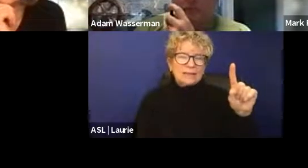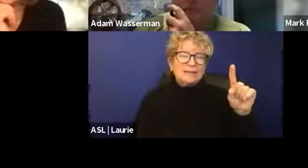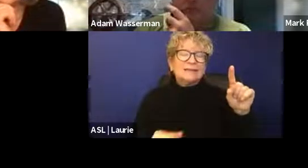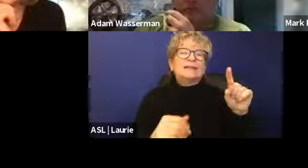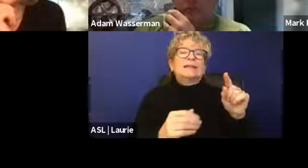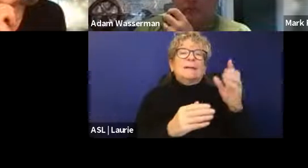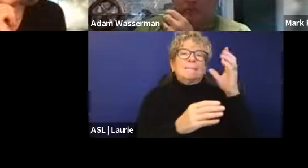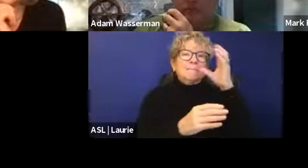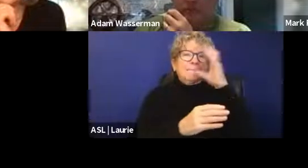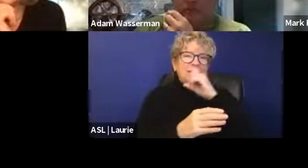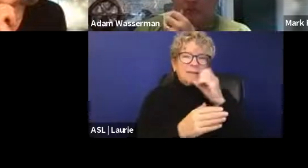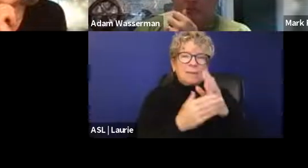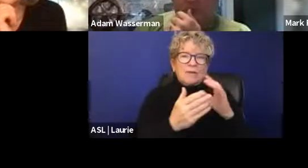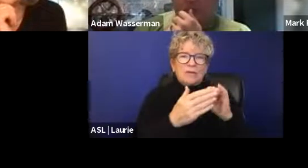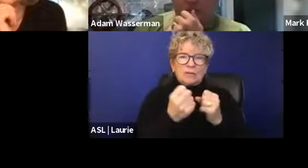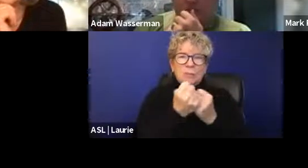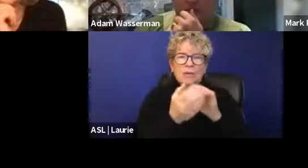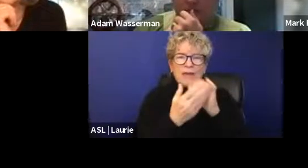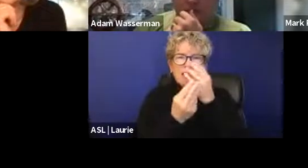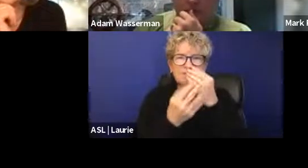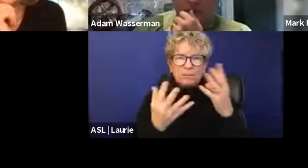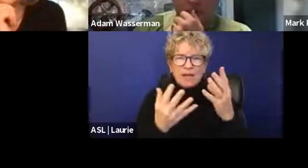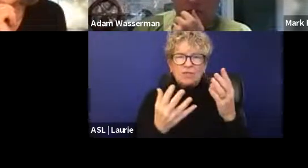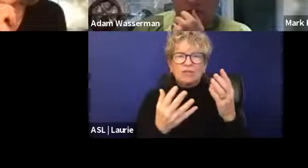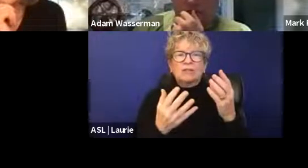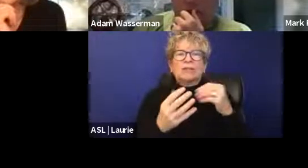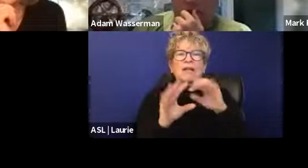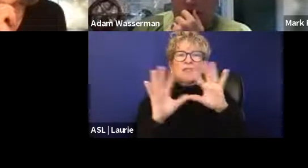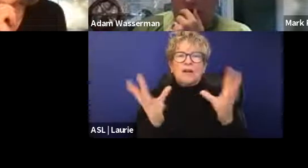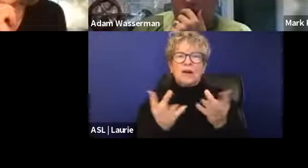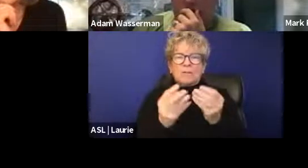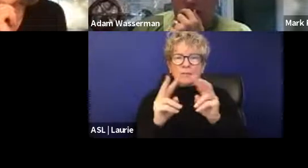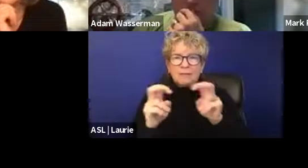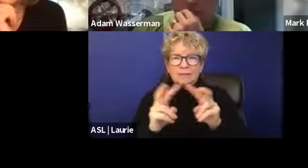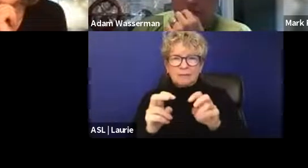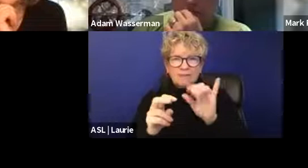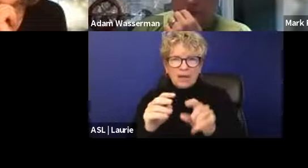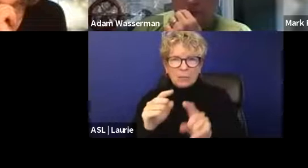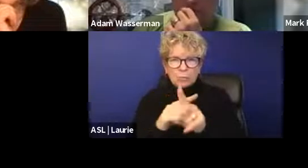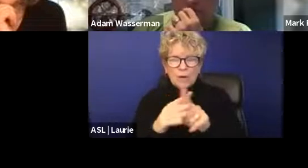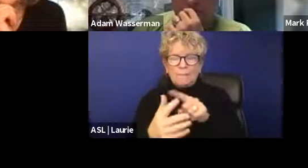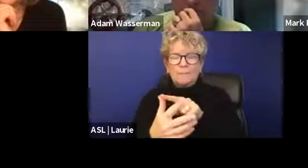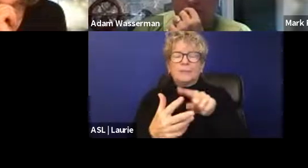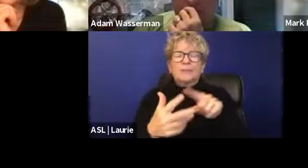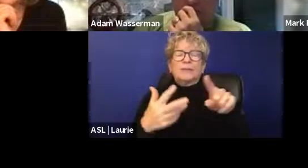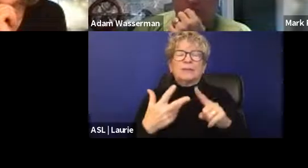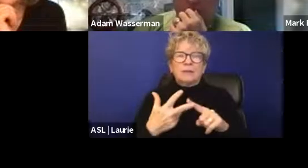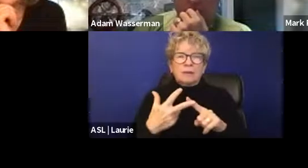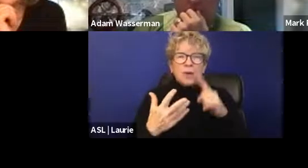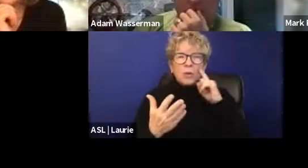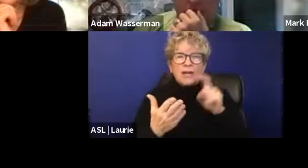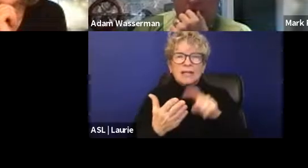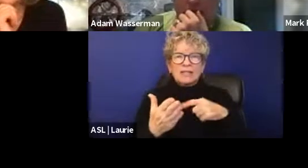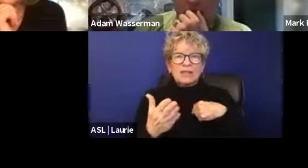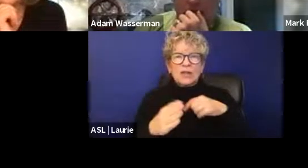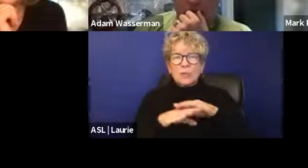of supporting that information into the comprehensive assessment was brought up. The recognition that we don't